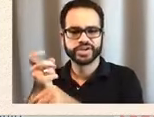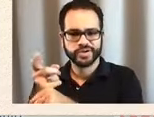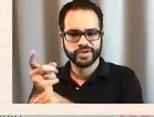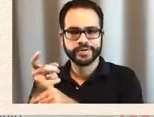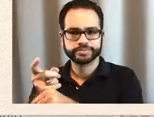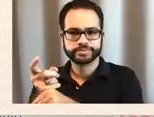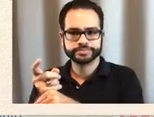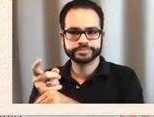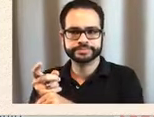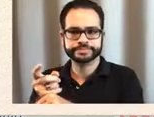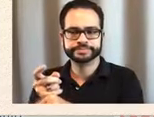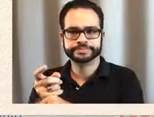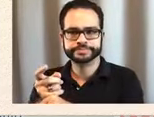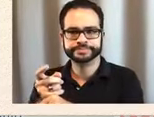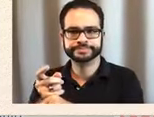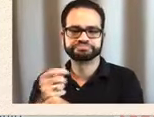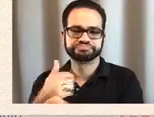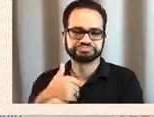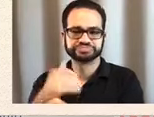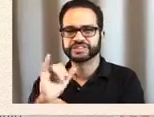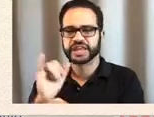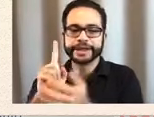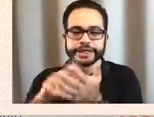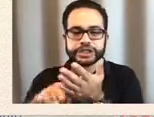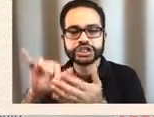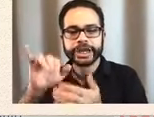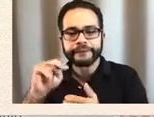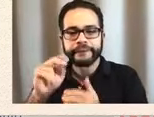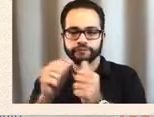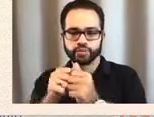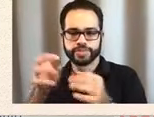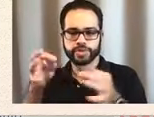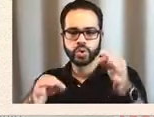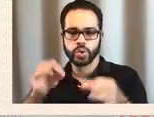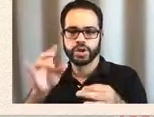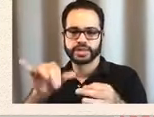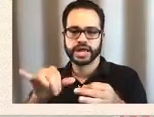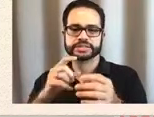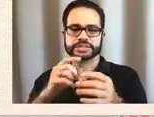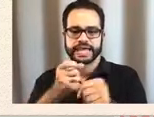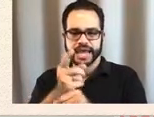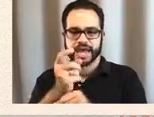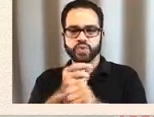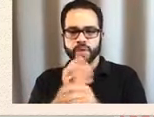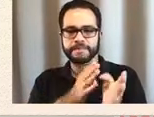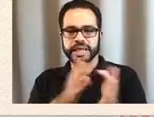there is kind of a check-in with the court, and that's what the annual plan is.